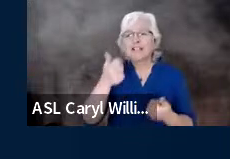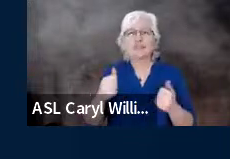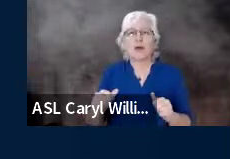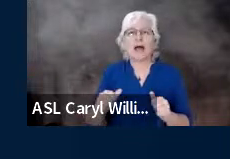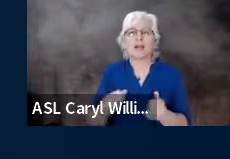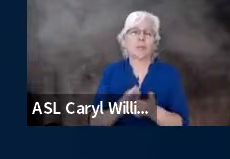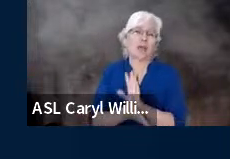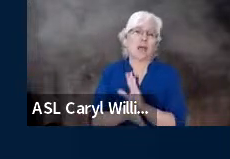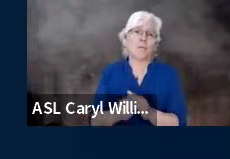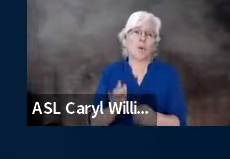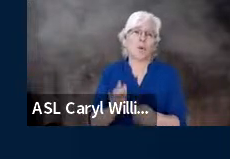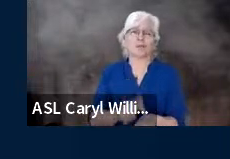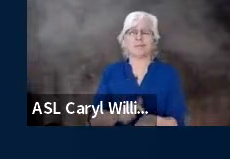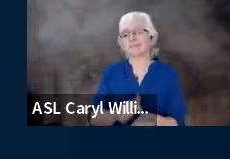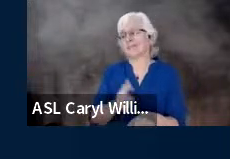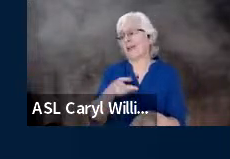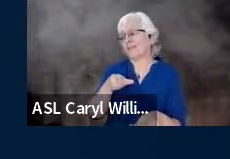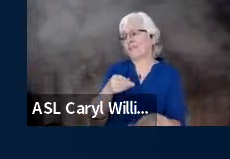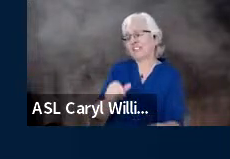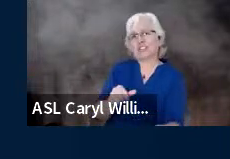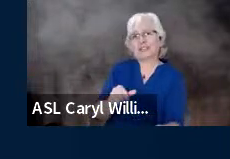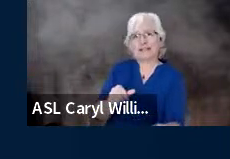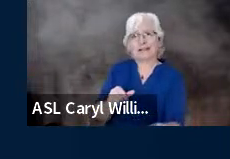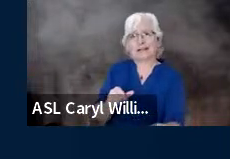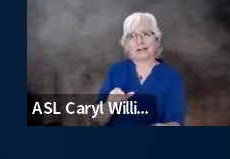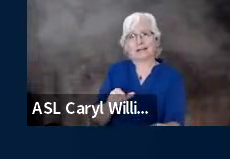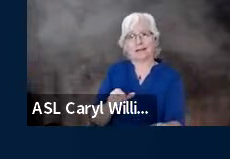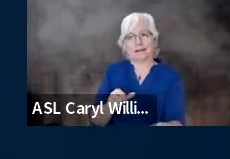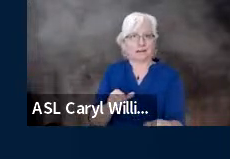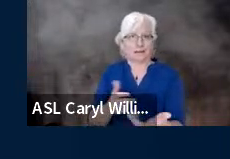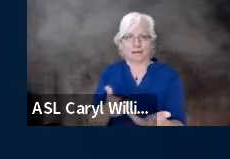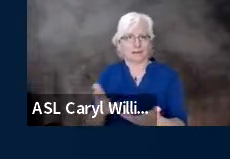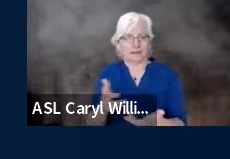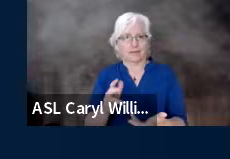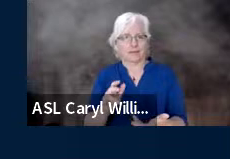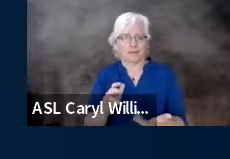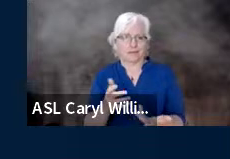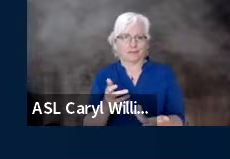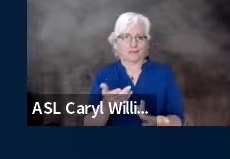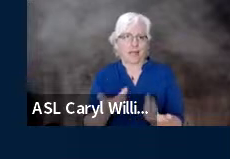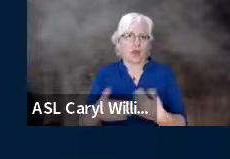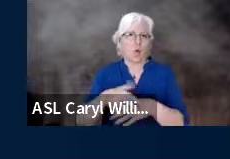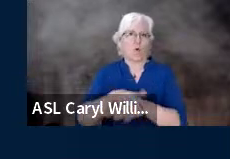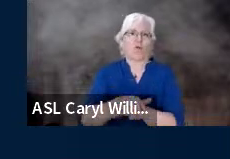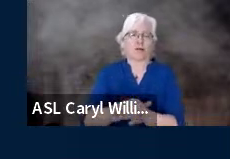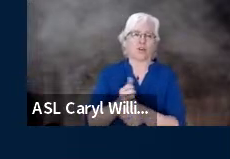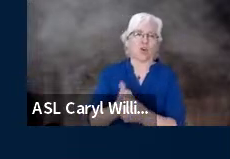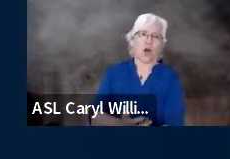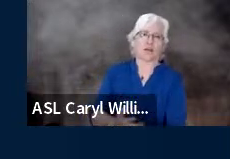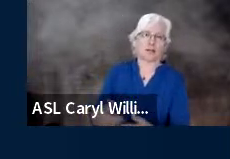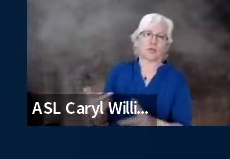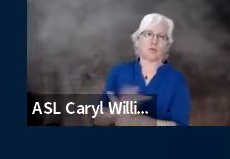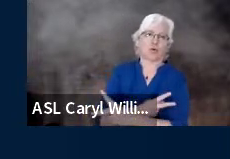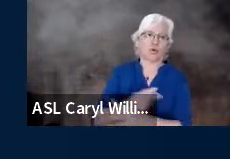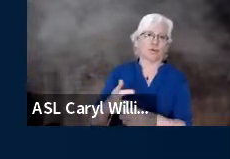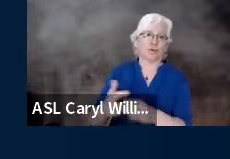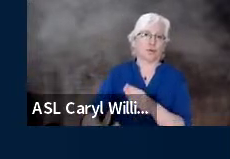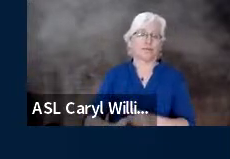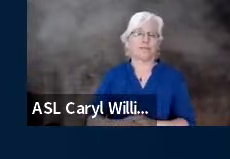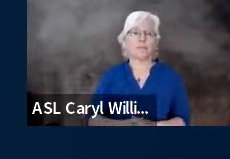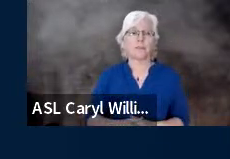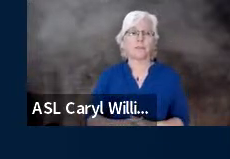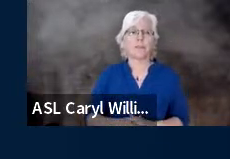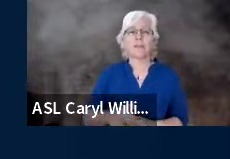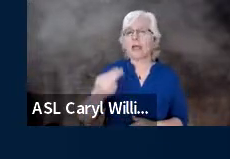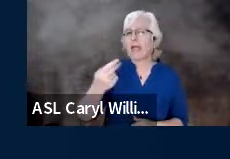other theoretical or actual benefit of algorithmic systems or AI. And so, Henry, I think the next one is